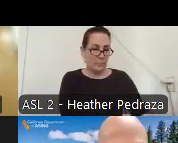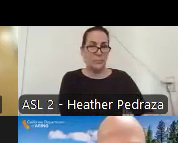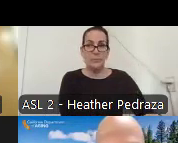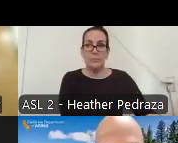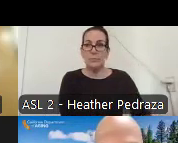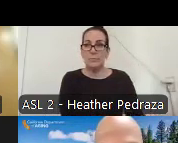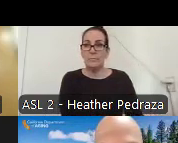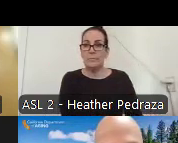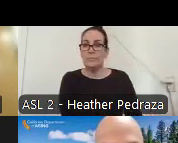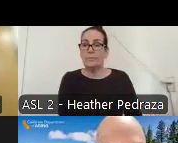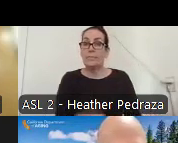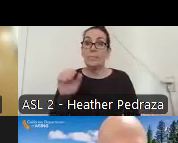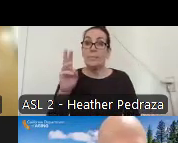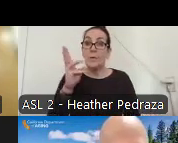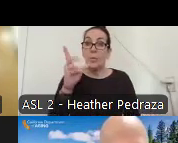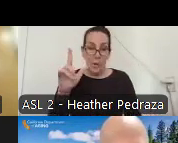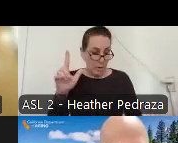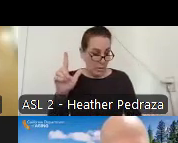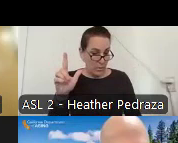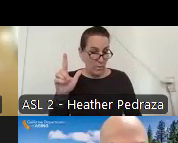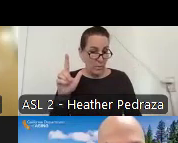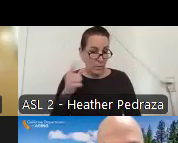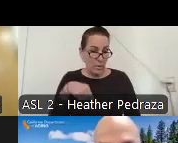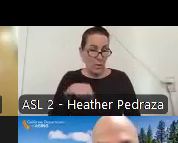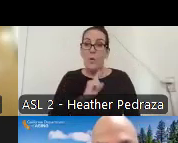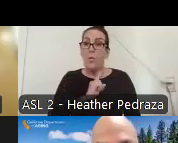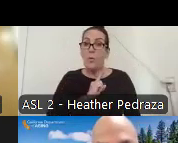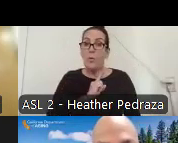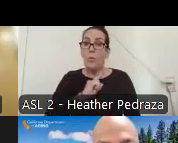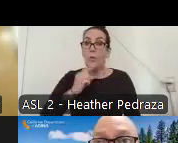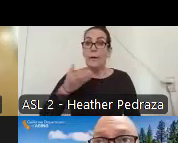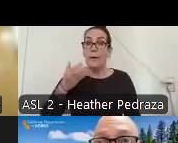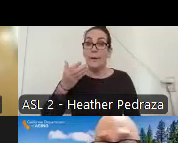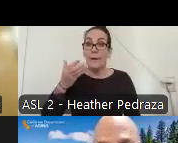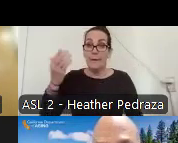Great. Well, we are excited to